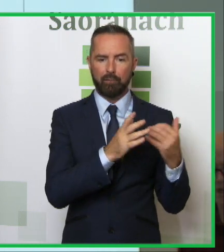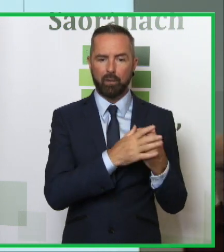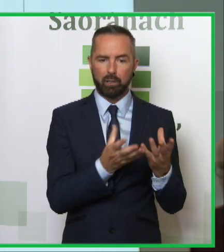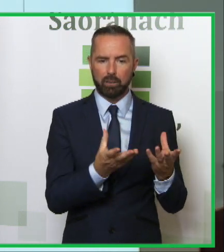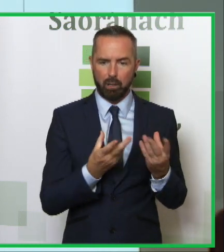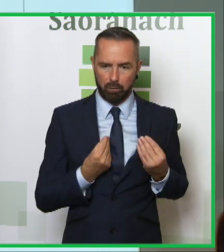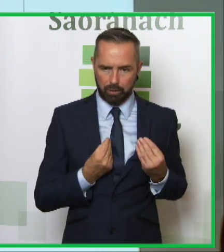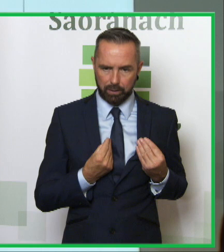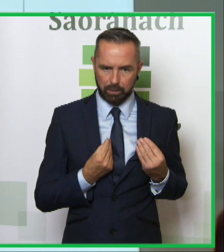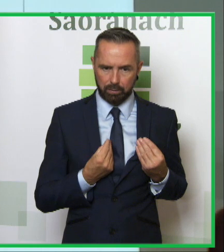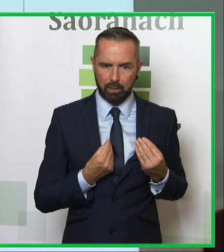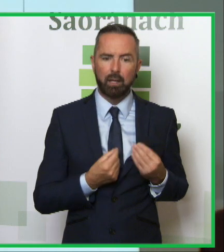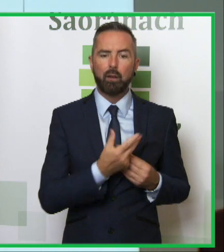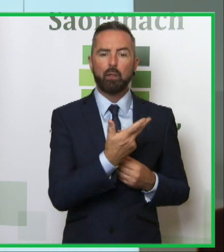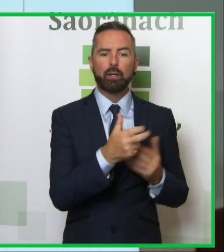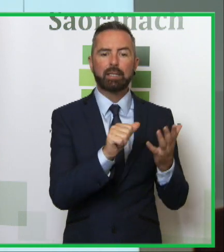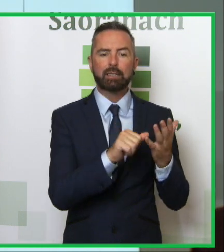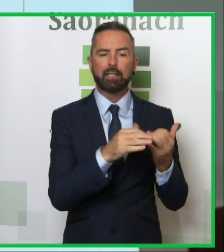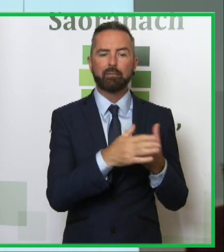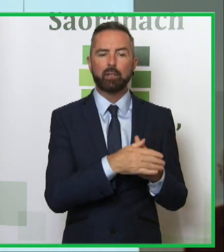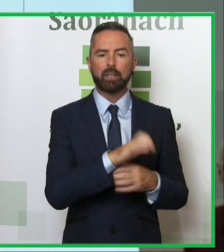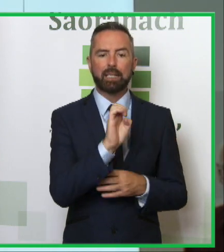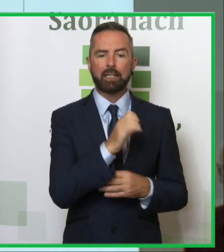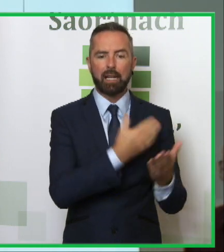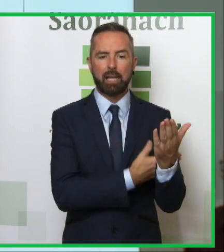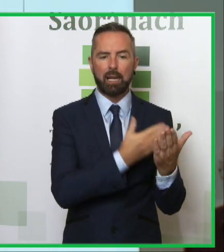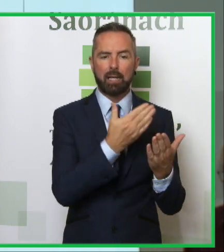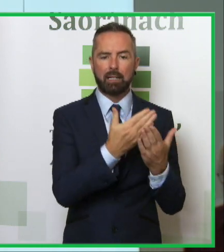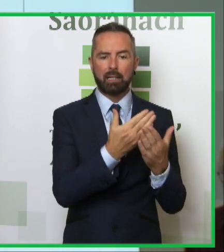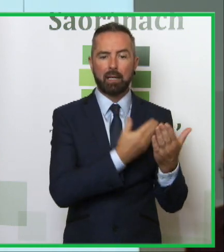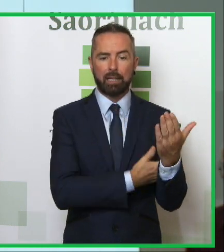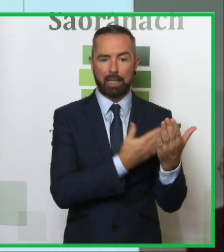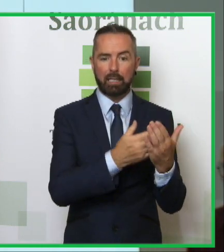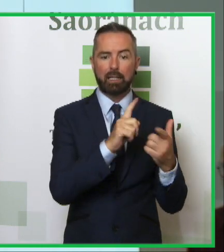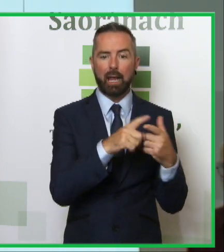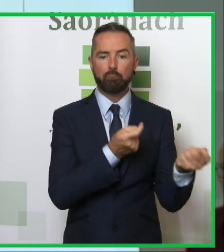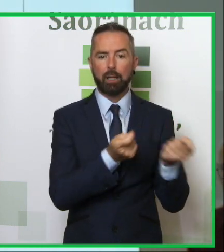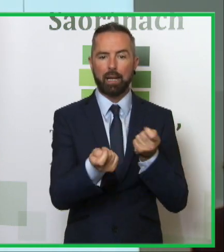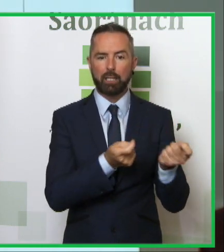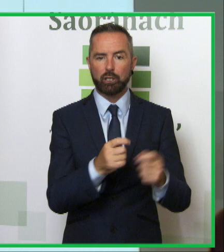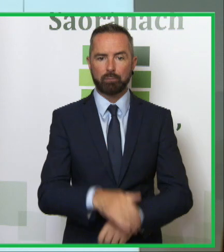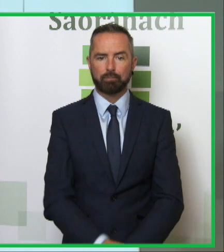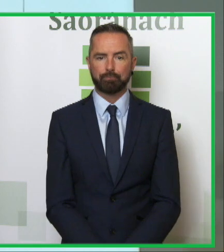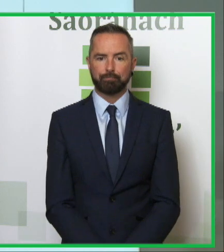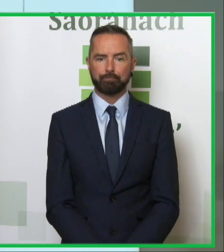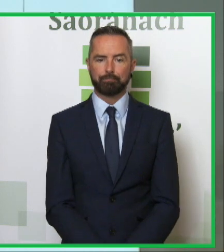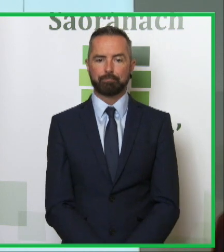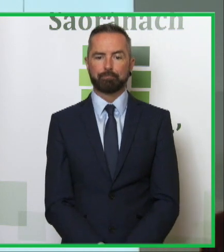D, tolerance, and 36 for option E, legalization and regulation.